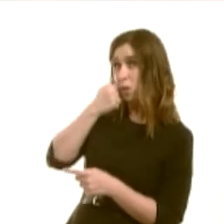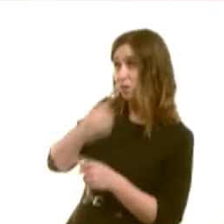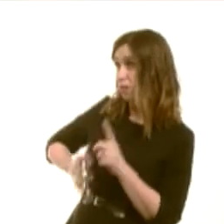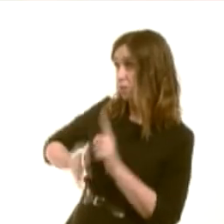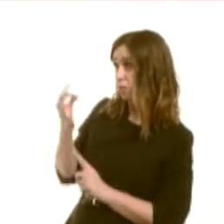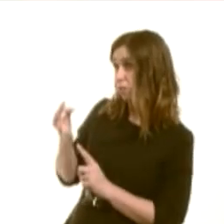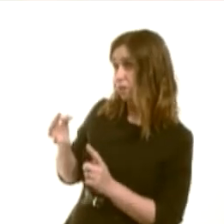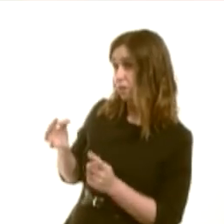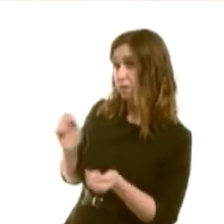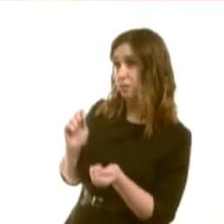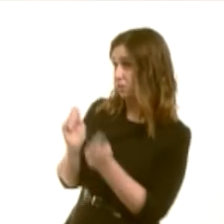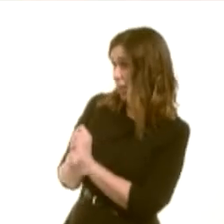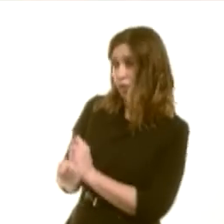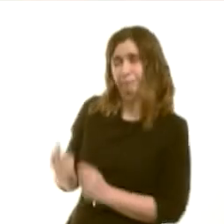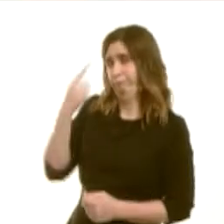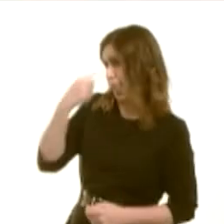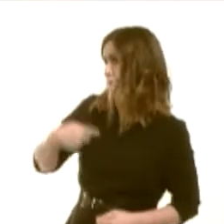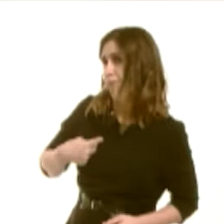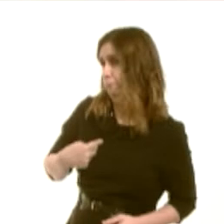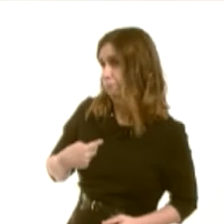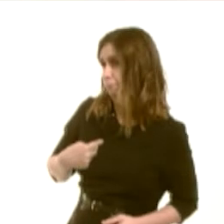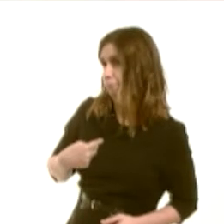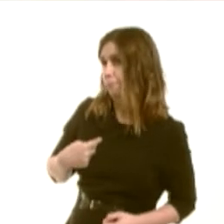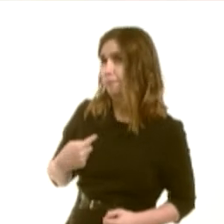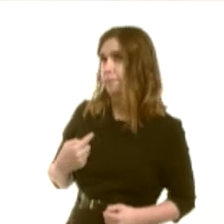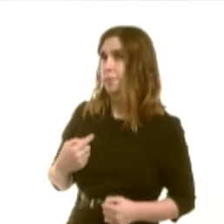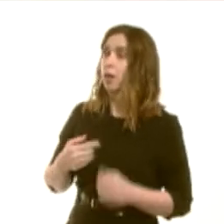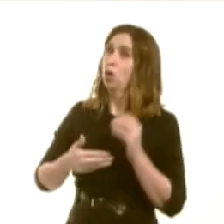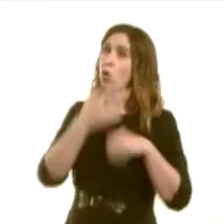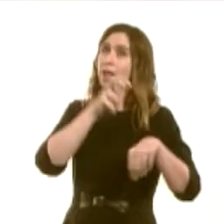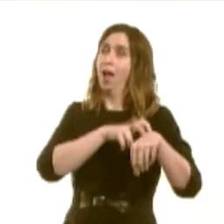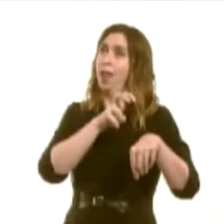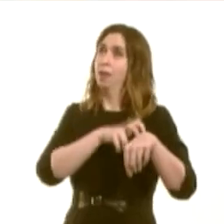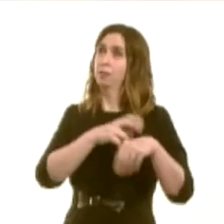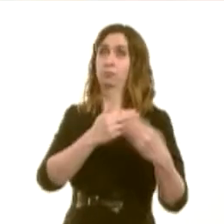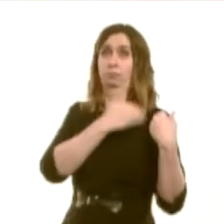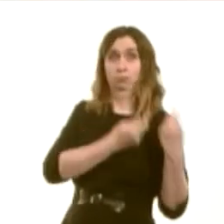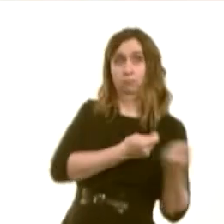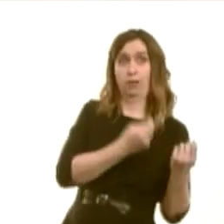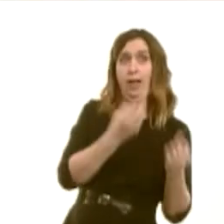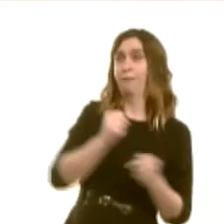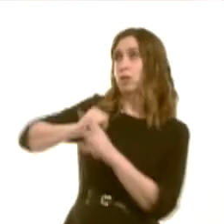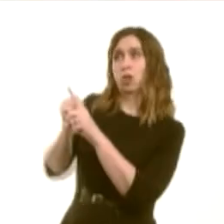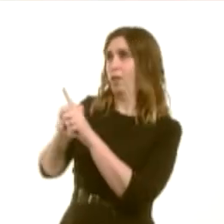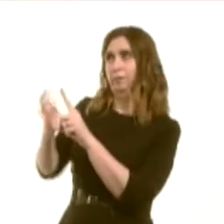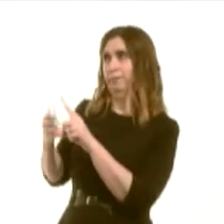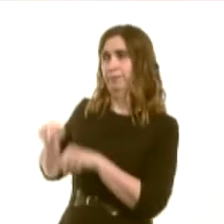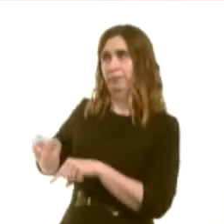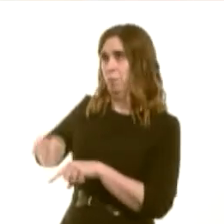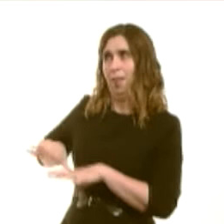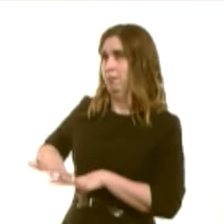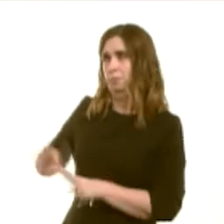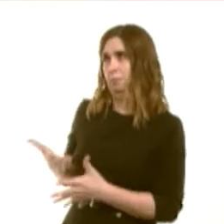tax. First instance, the benefits have been devolved in Northern Ireland, not in Scotland and Wales, but it's true to say that Scotland has found the money,